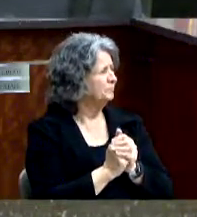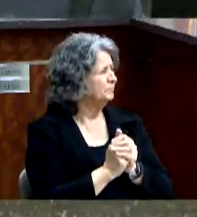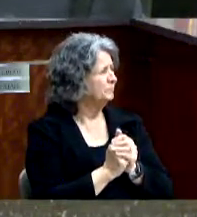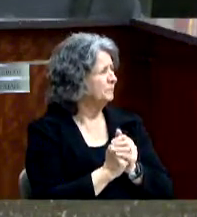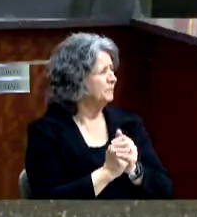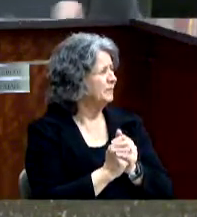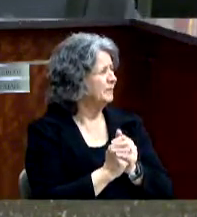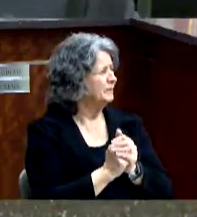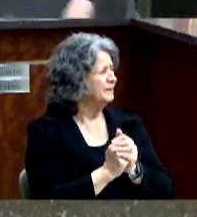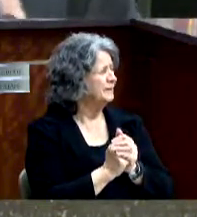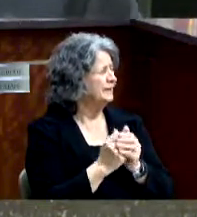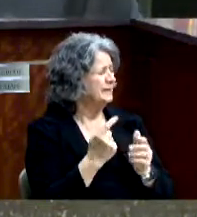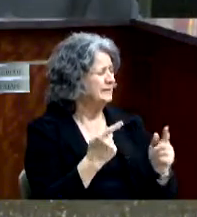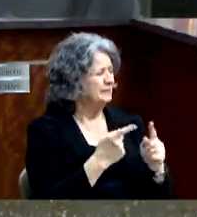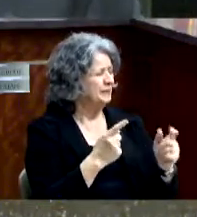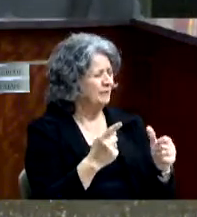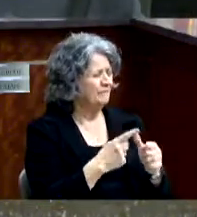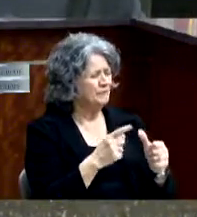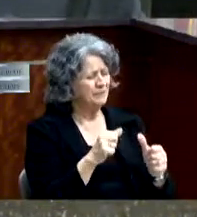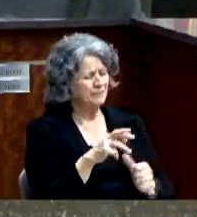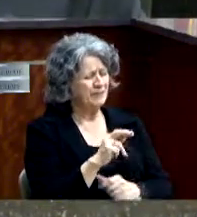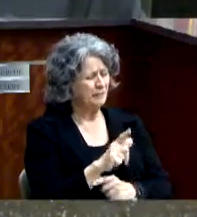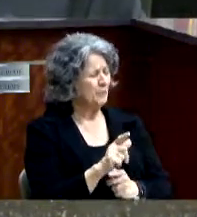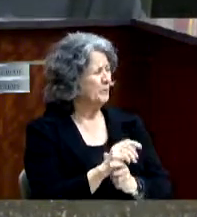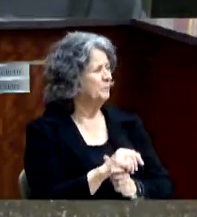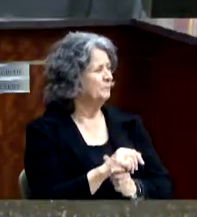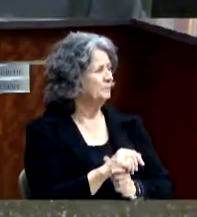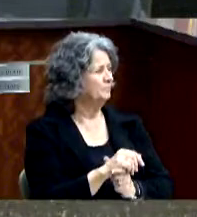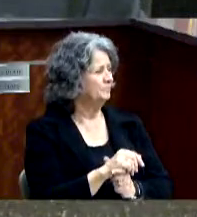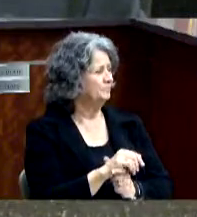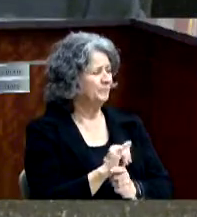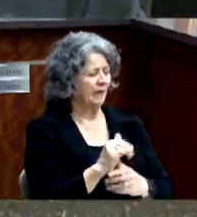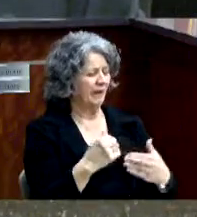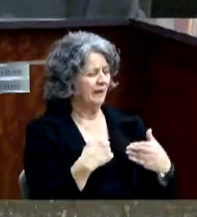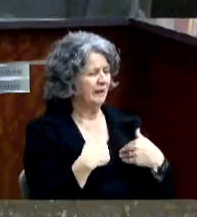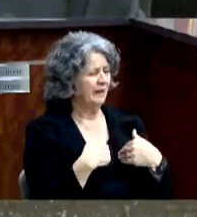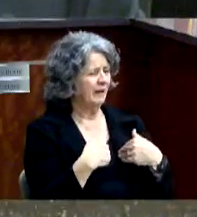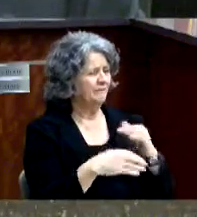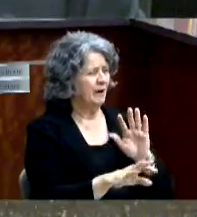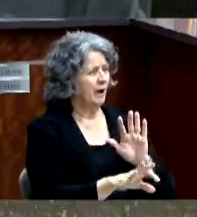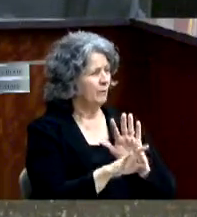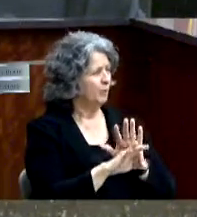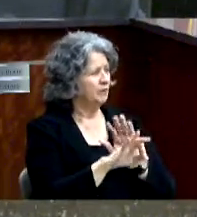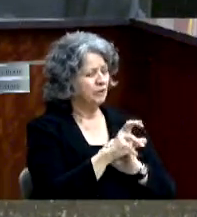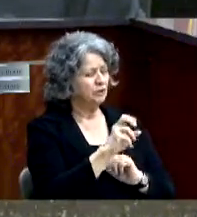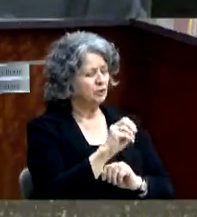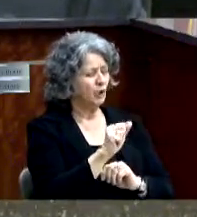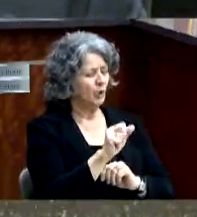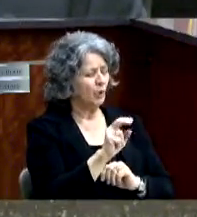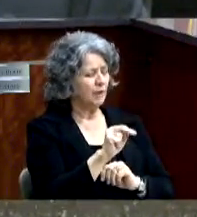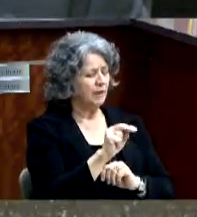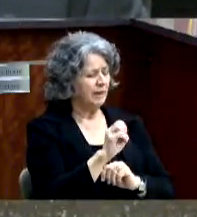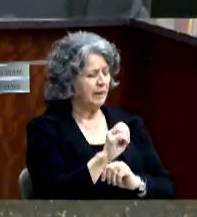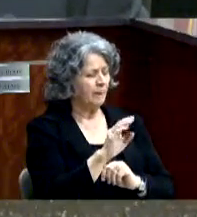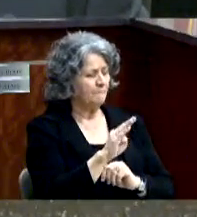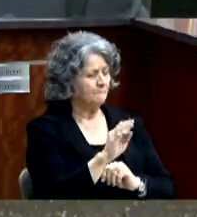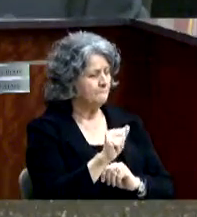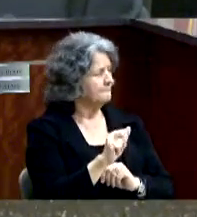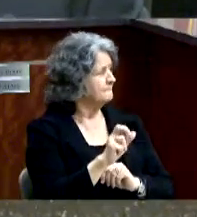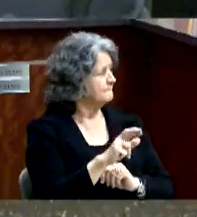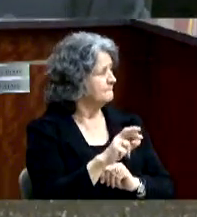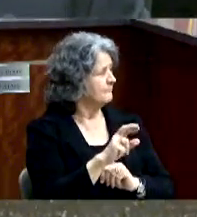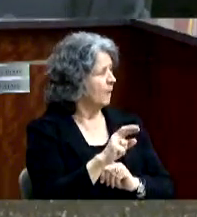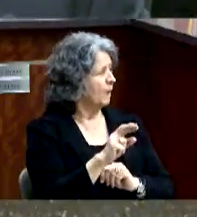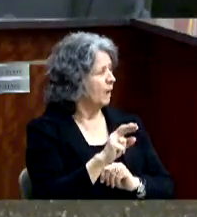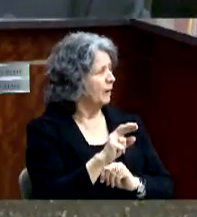April gets here. With that said, I have appointed Joanne Barr, who's Mike's deputy. Joanne will serve as